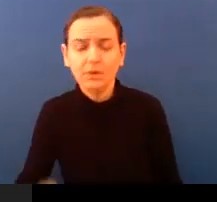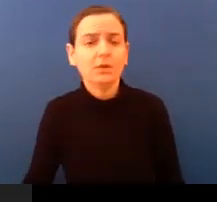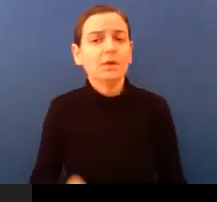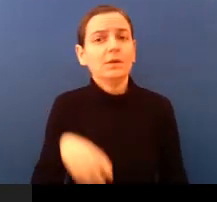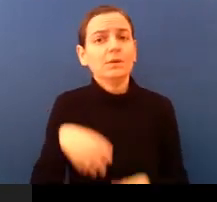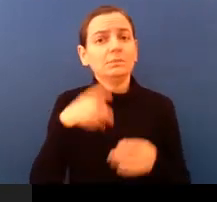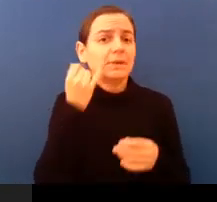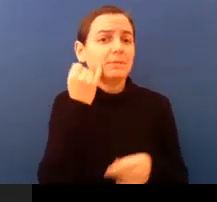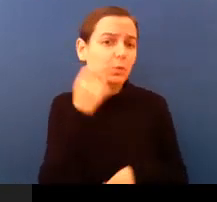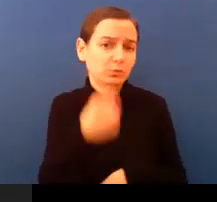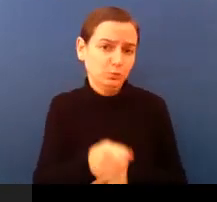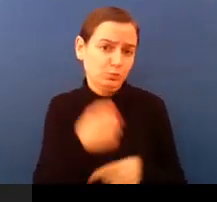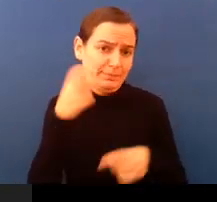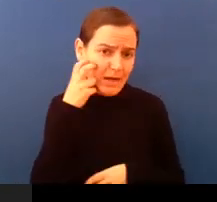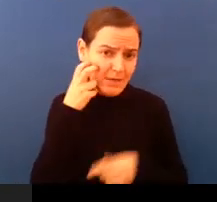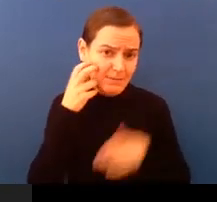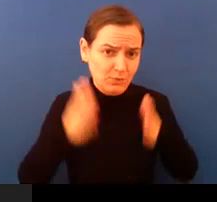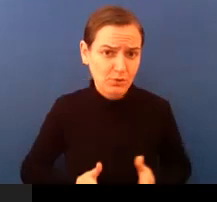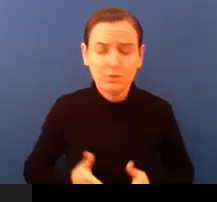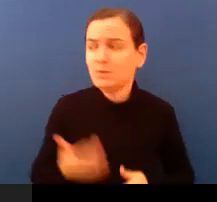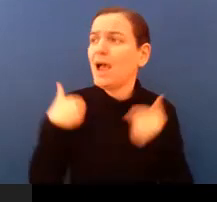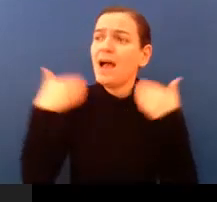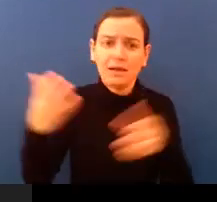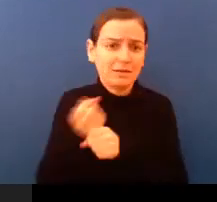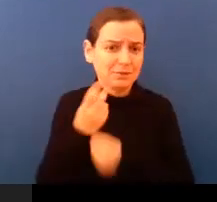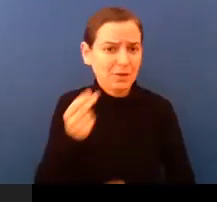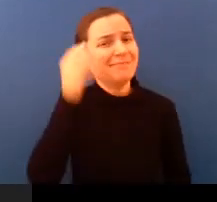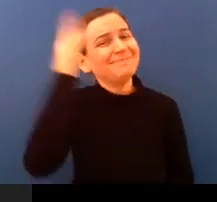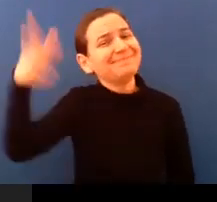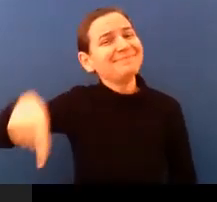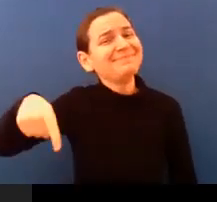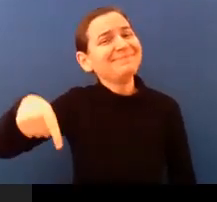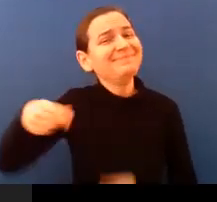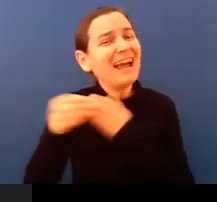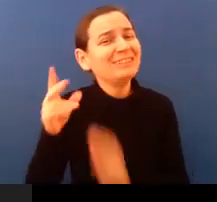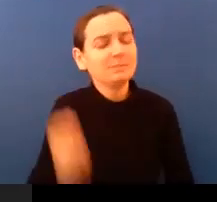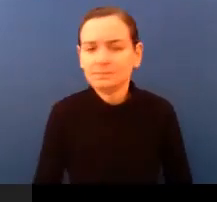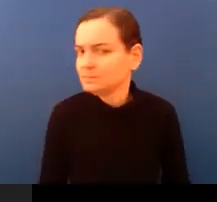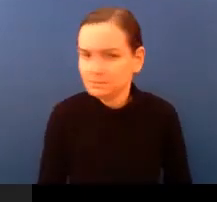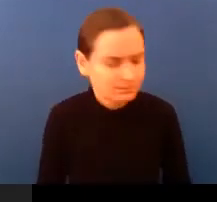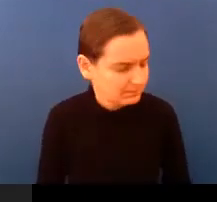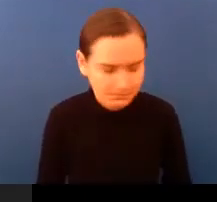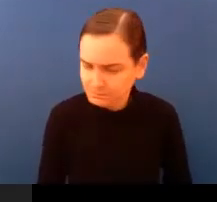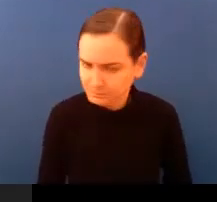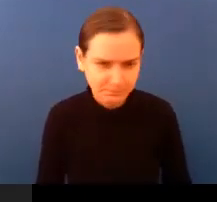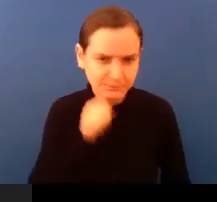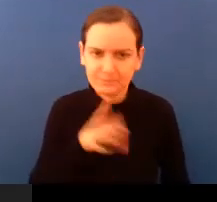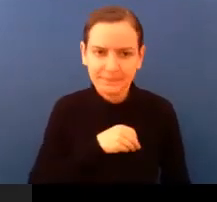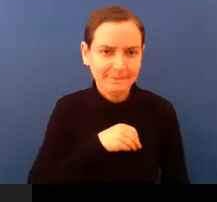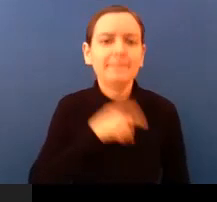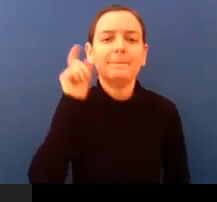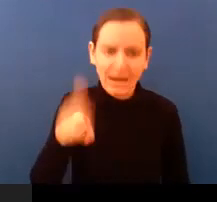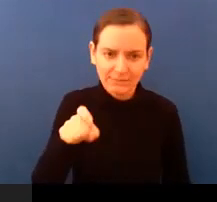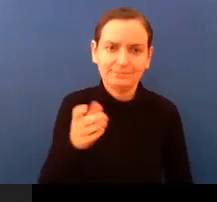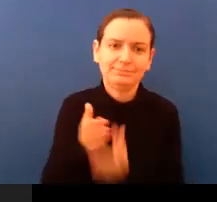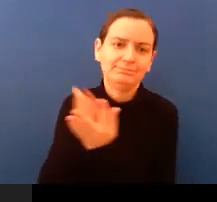disabilities other than blindness. Some dogs may be self-trained or work with a service dog organization. And usually